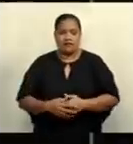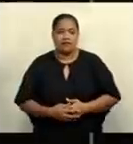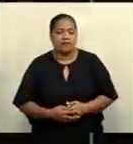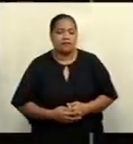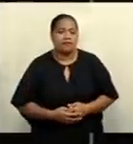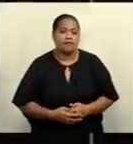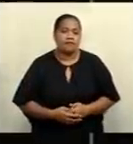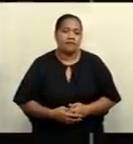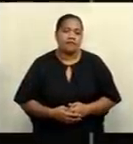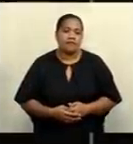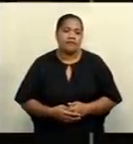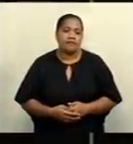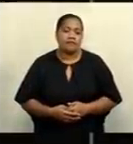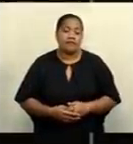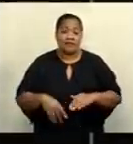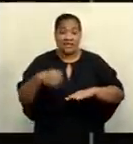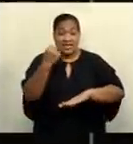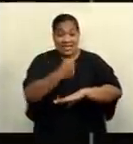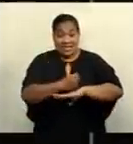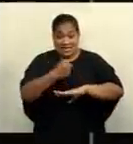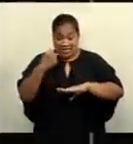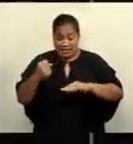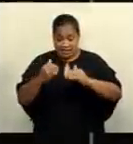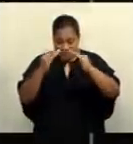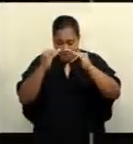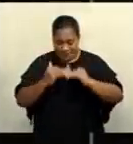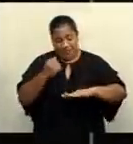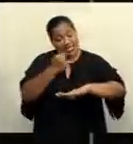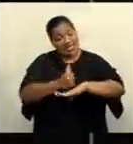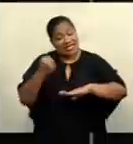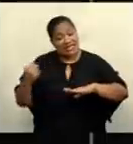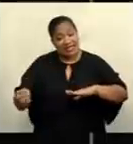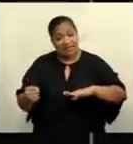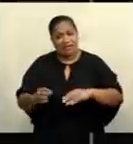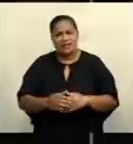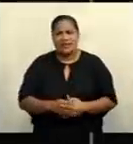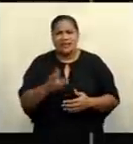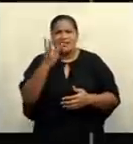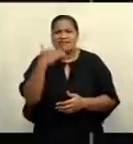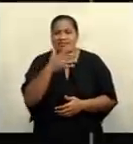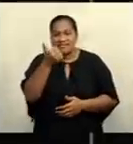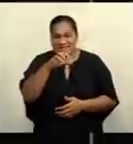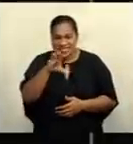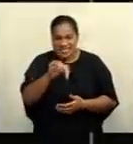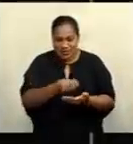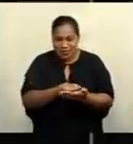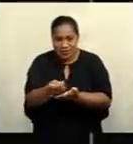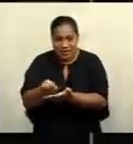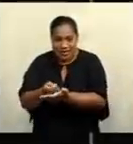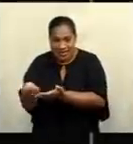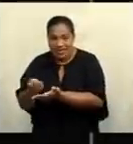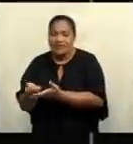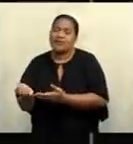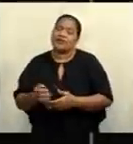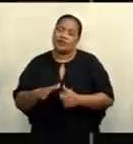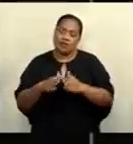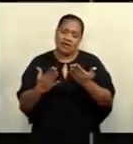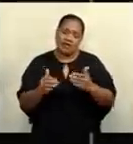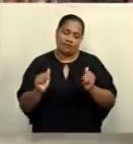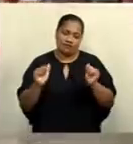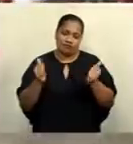The government's unemployment cash assistance program has come to an end as only a few dozen applications are being